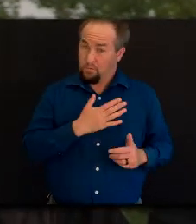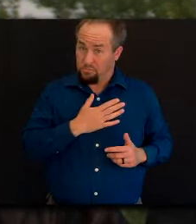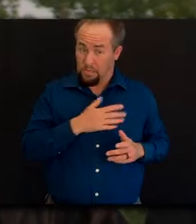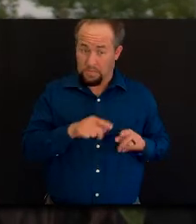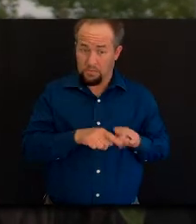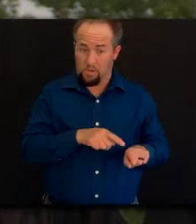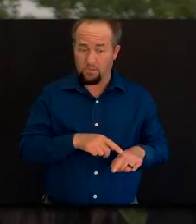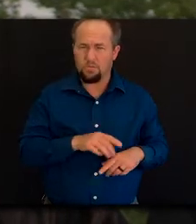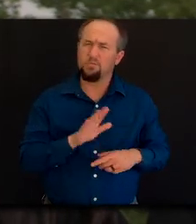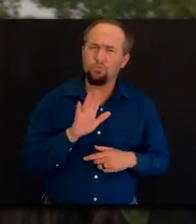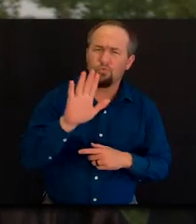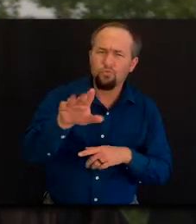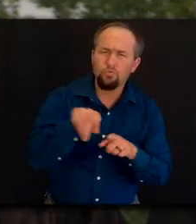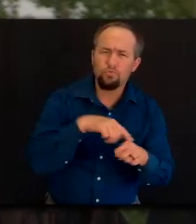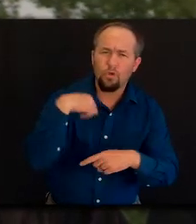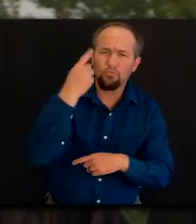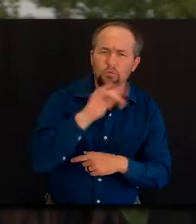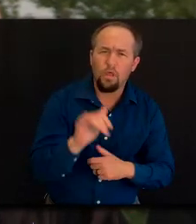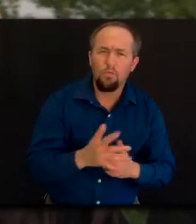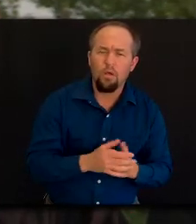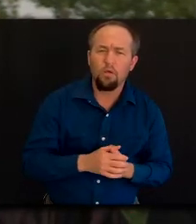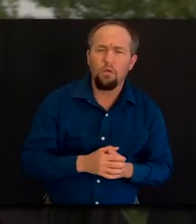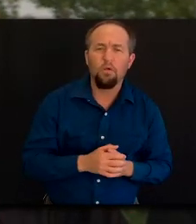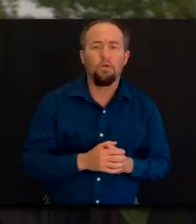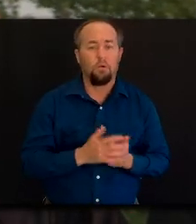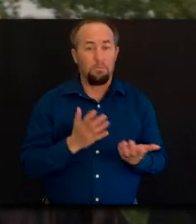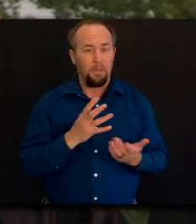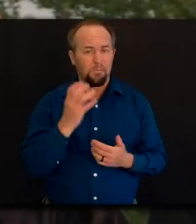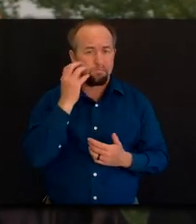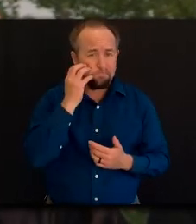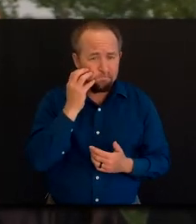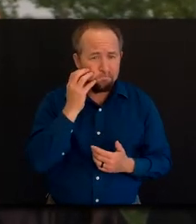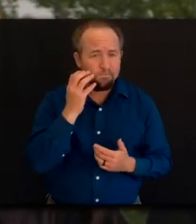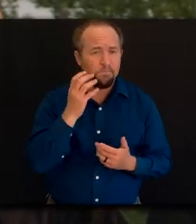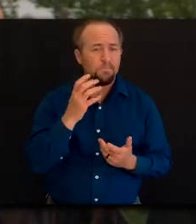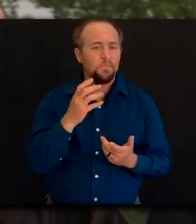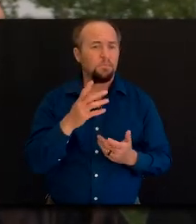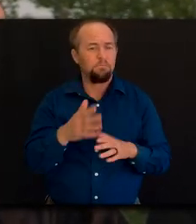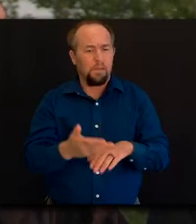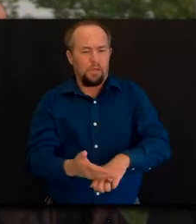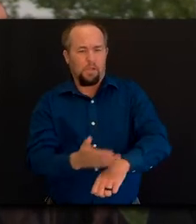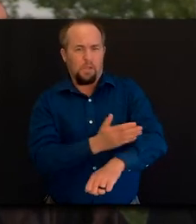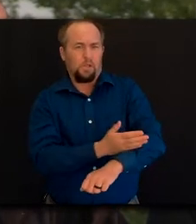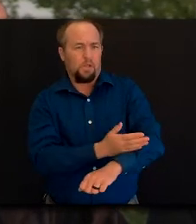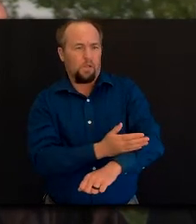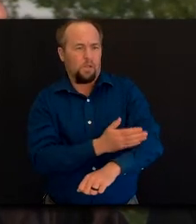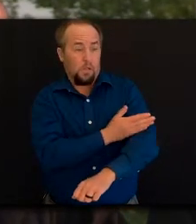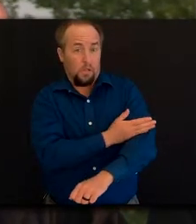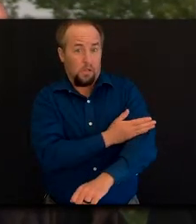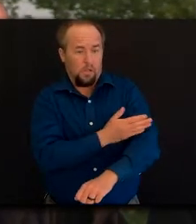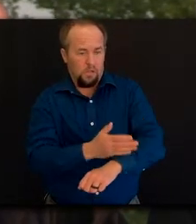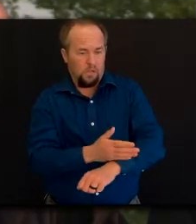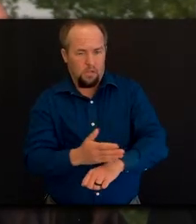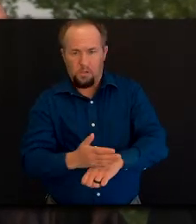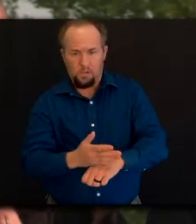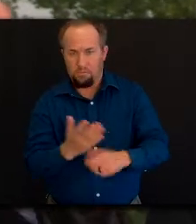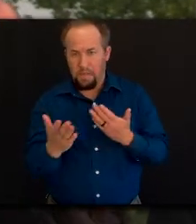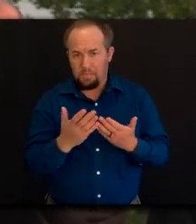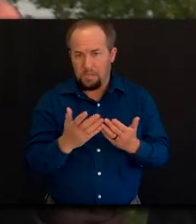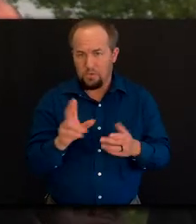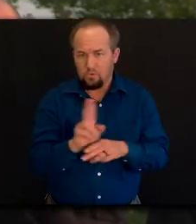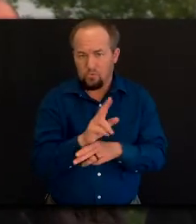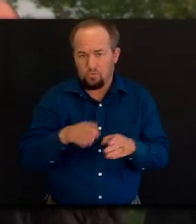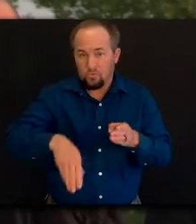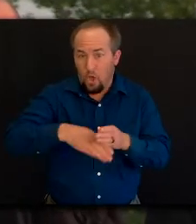like? Your socks might be thick and knee length and normally hidden by shin guards and cleats.